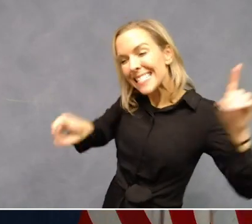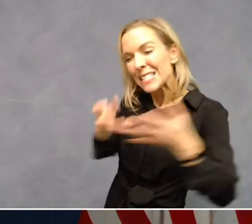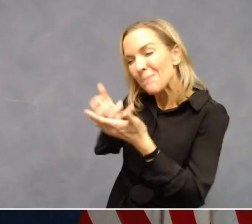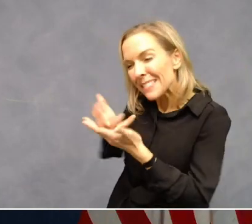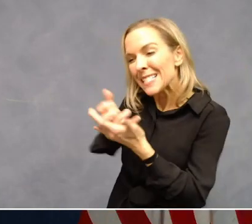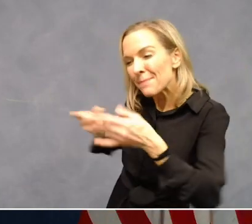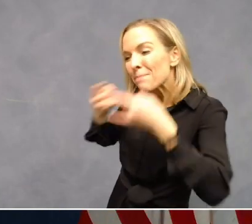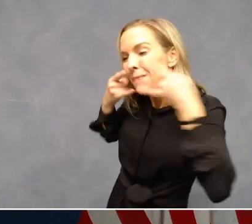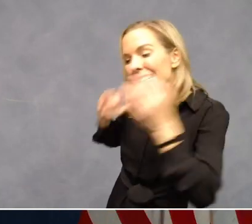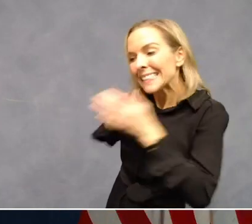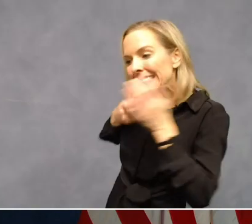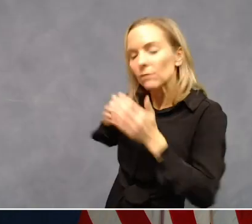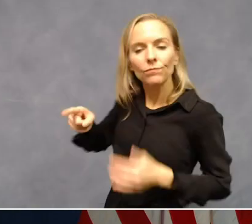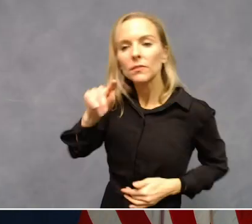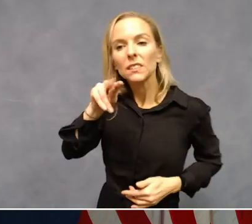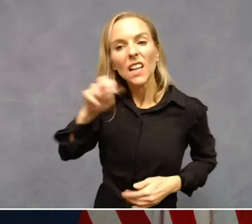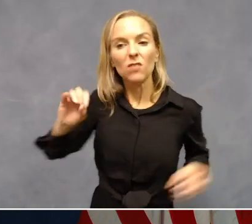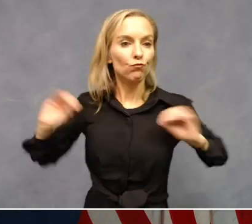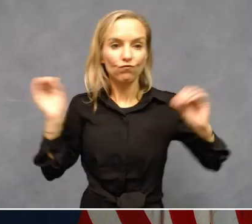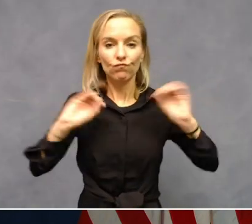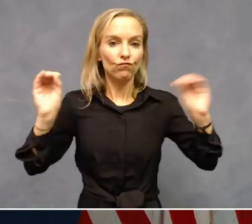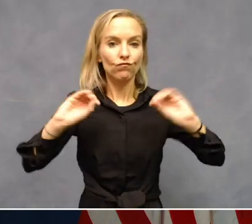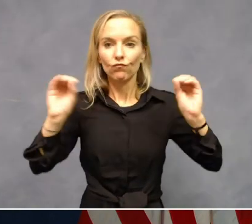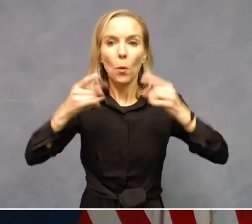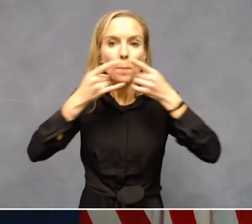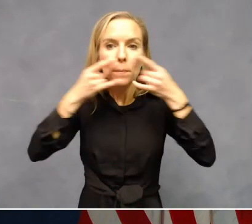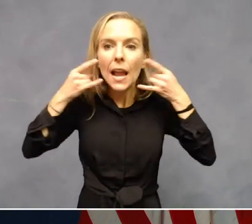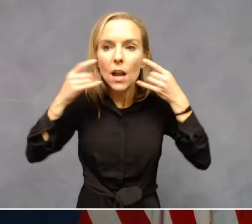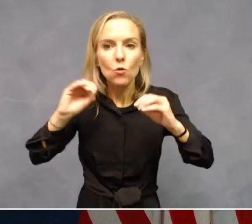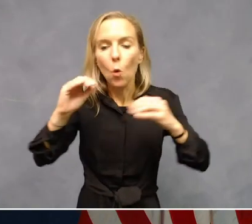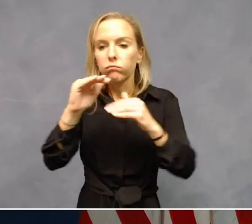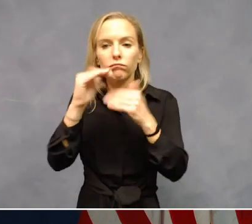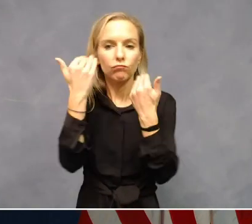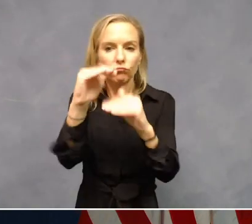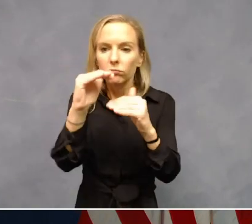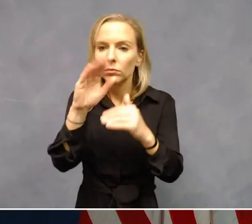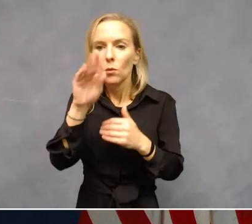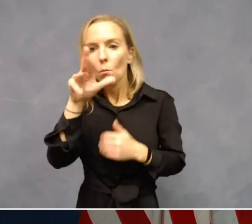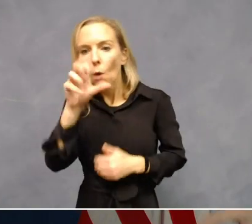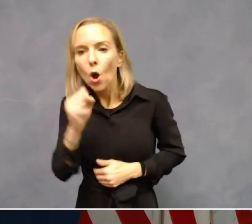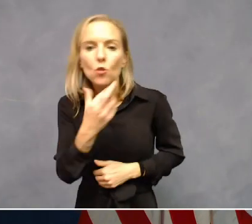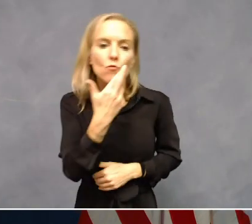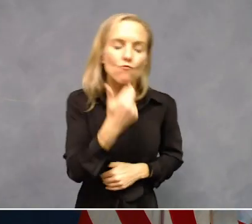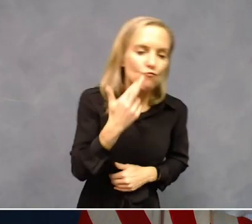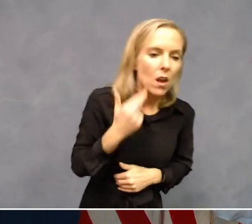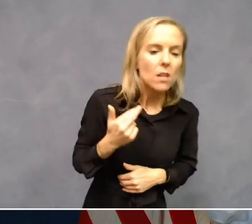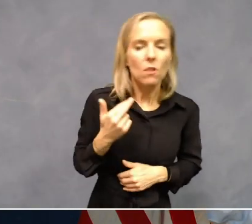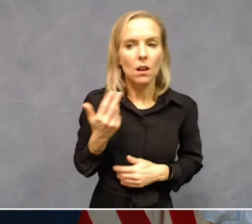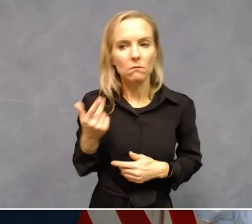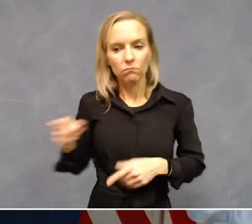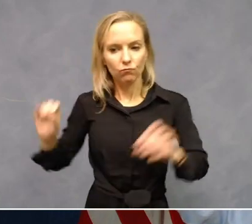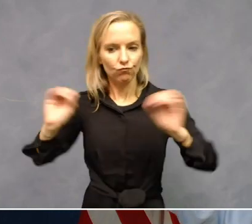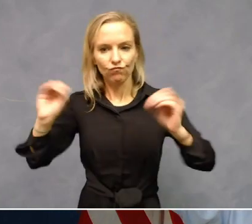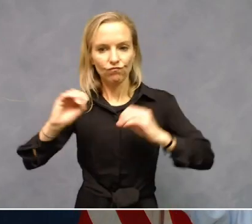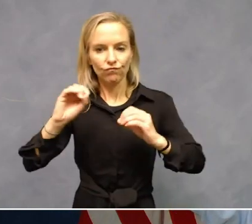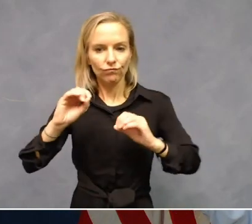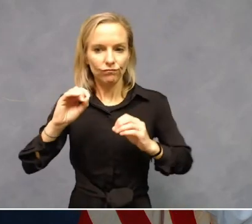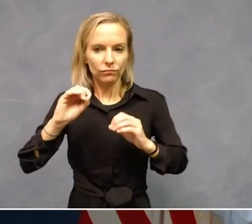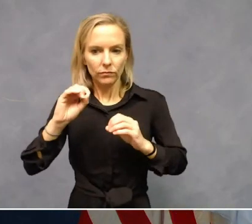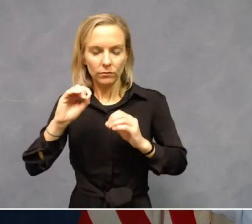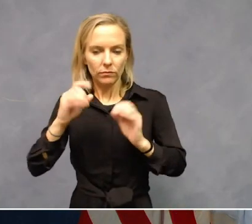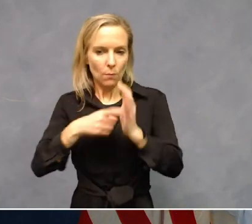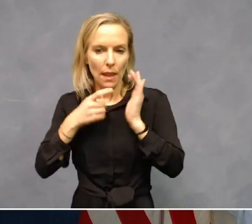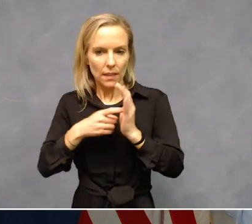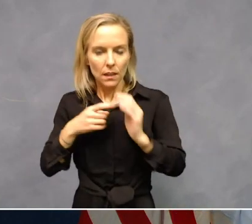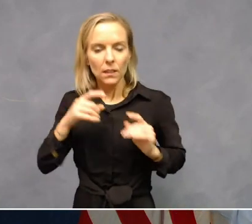and doesn't have any mandates, restrictions on bars, restaurants, and others. We also see the Evansville